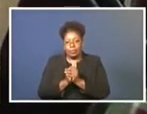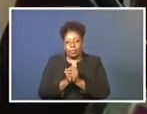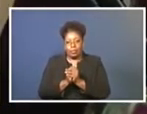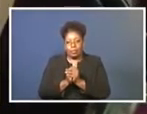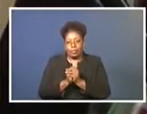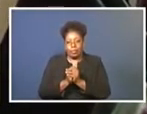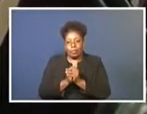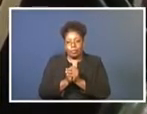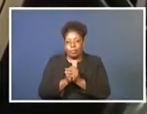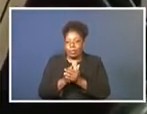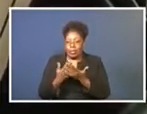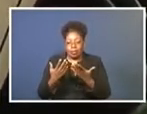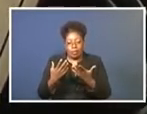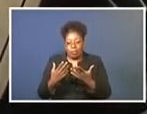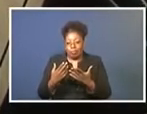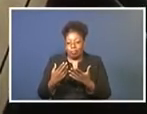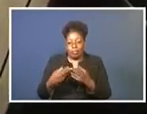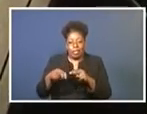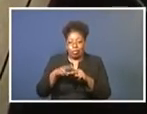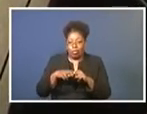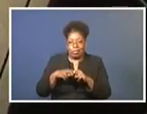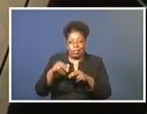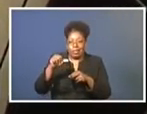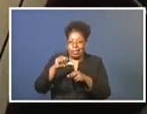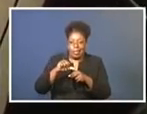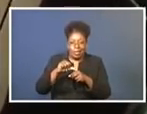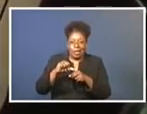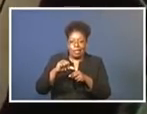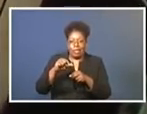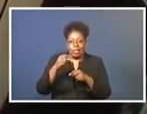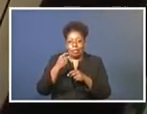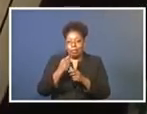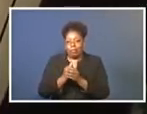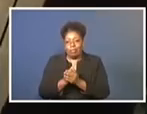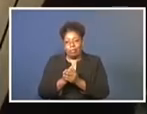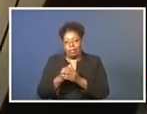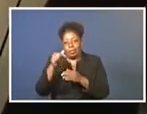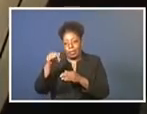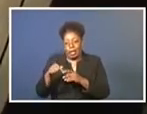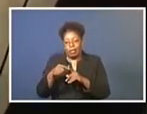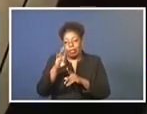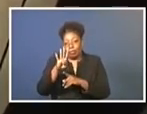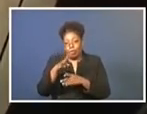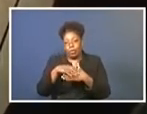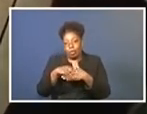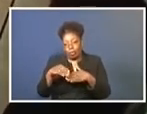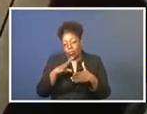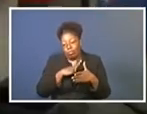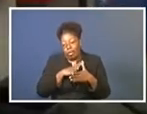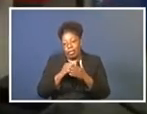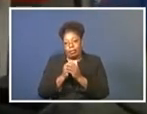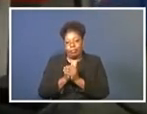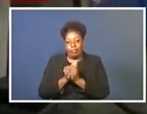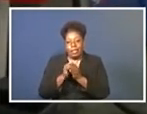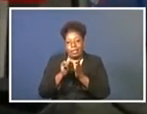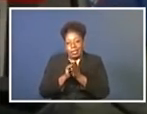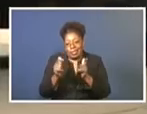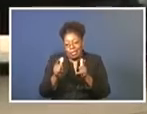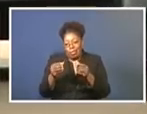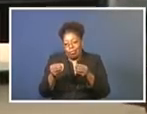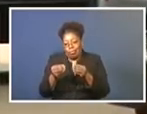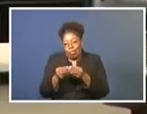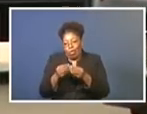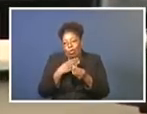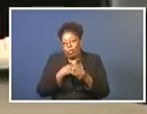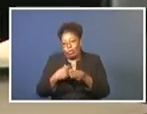Too much of a hike in gas. Now if they bring it back down to like $4, we can deal with that. That may be little more than